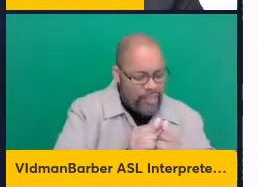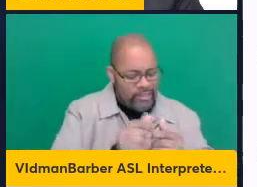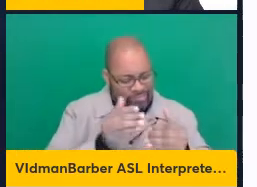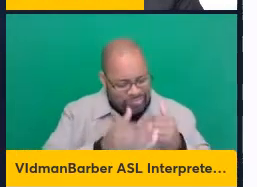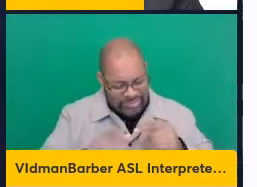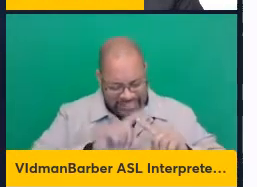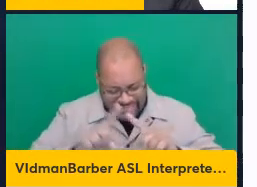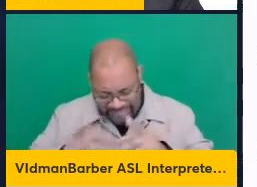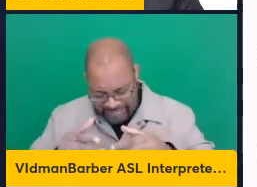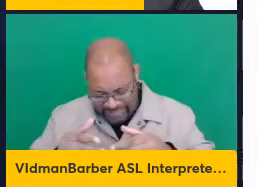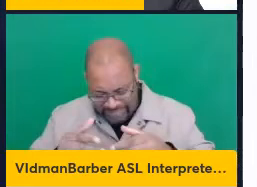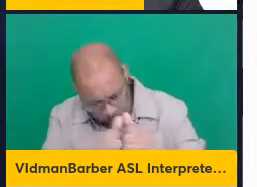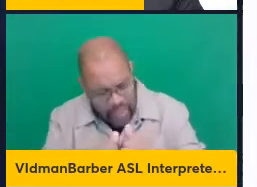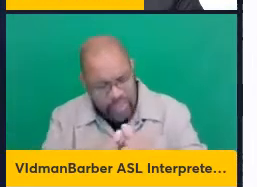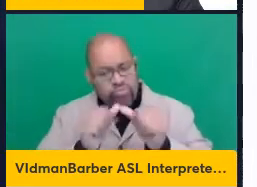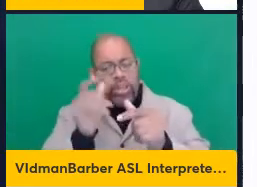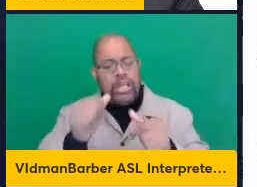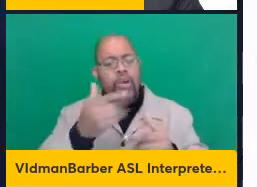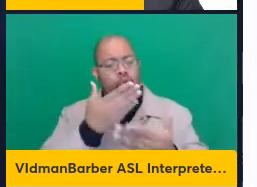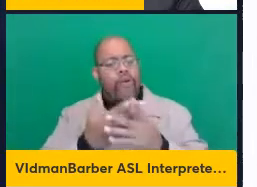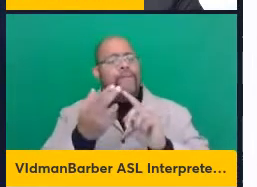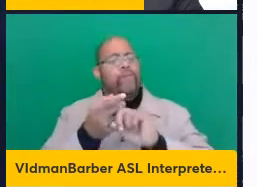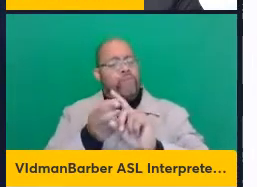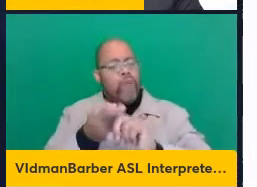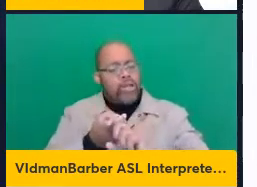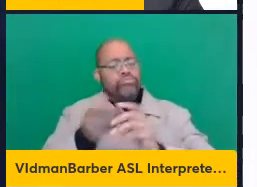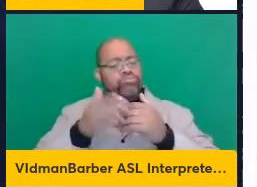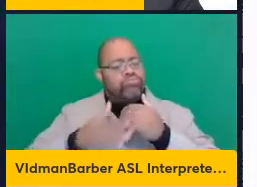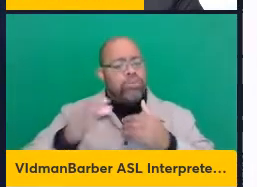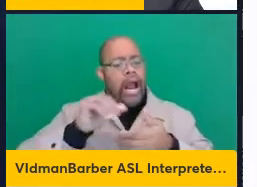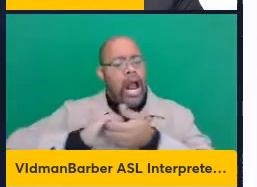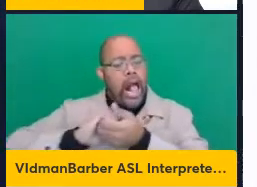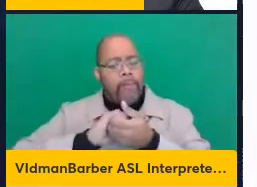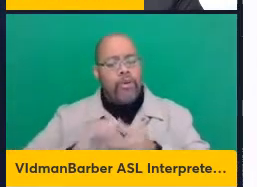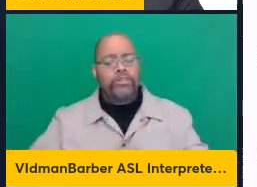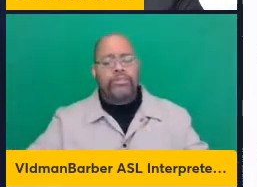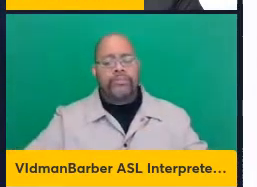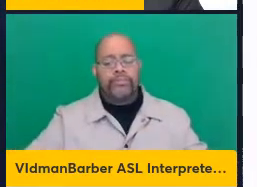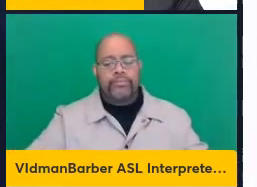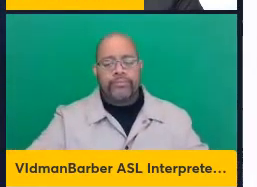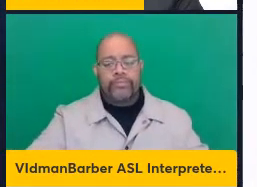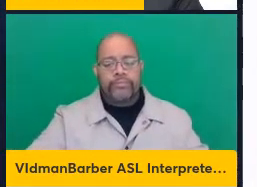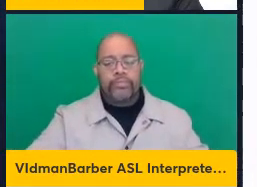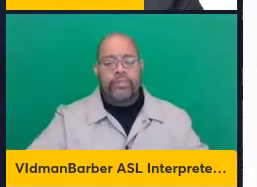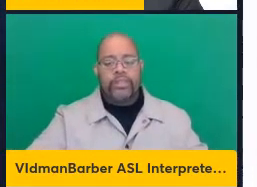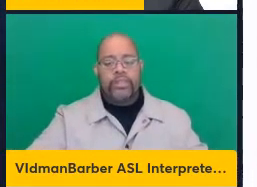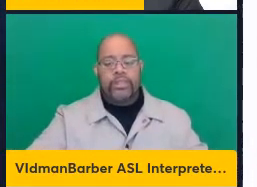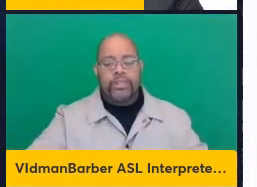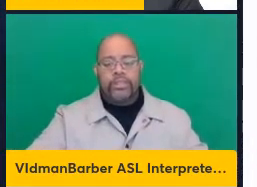they will continue to be good friends and collaborators going into the future. And then,